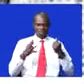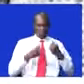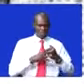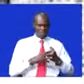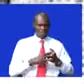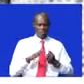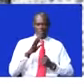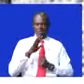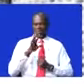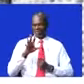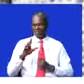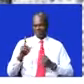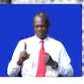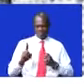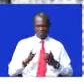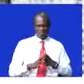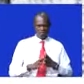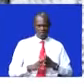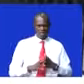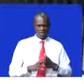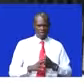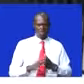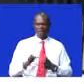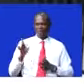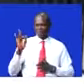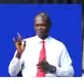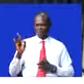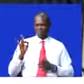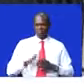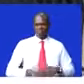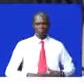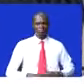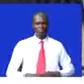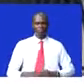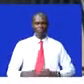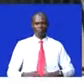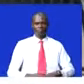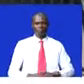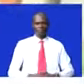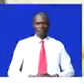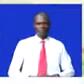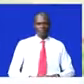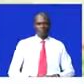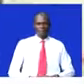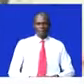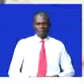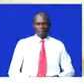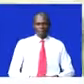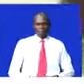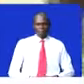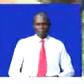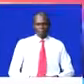1951. 8. We appeal to the national government. Nekala TV Kauke County Makisumu and Landa Godfrey.